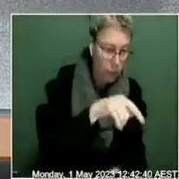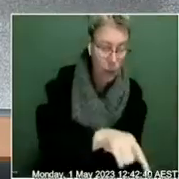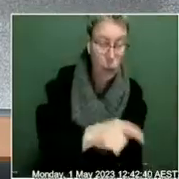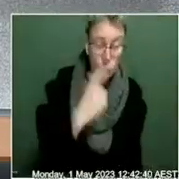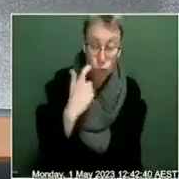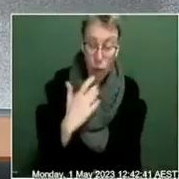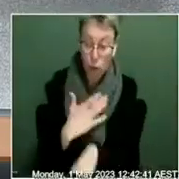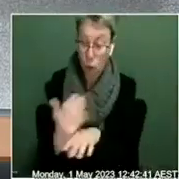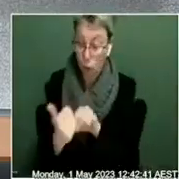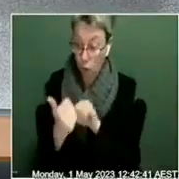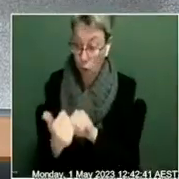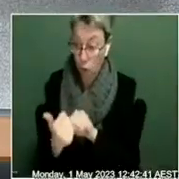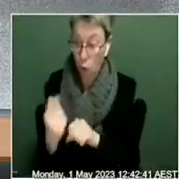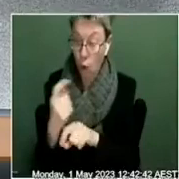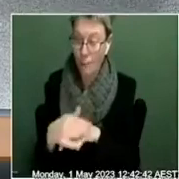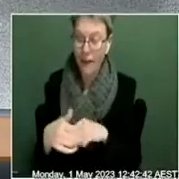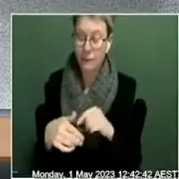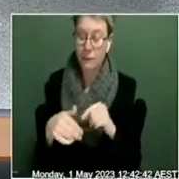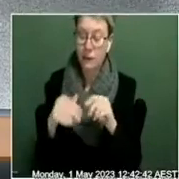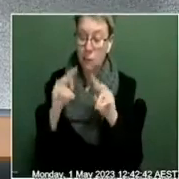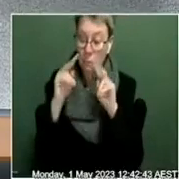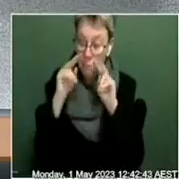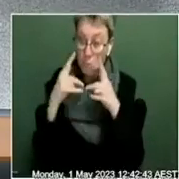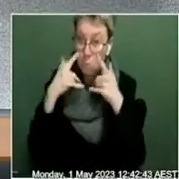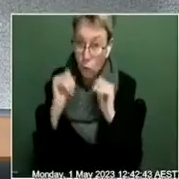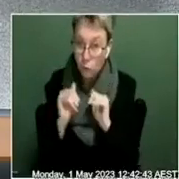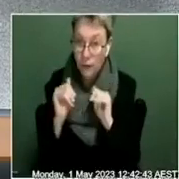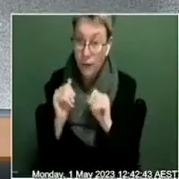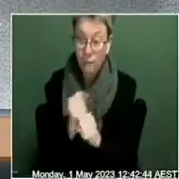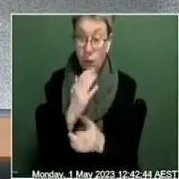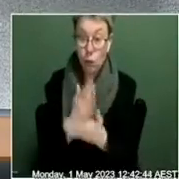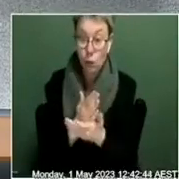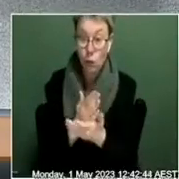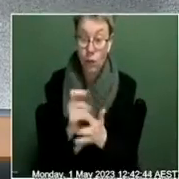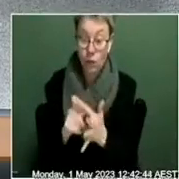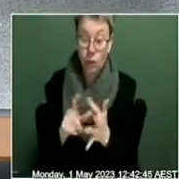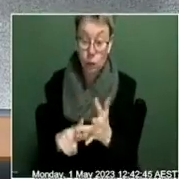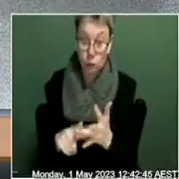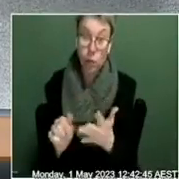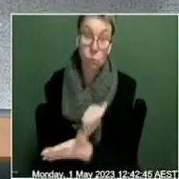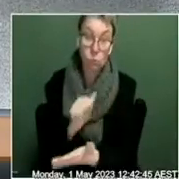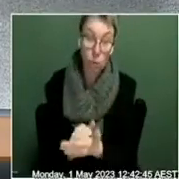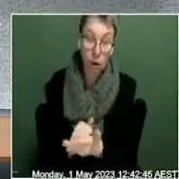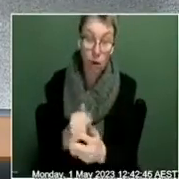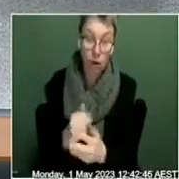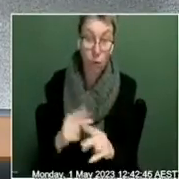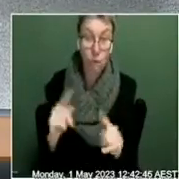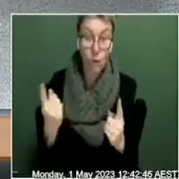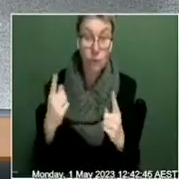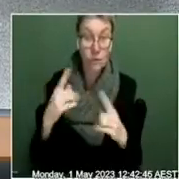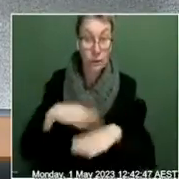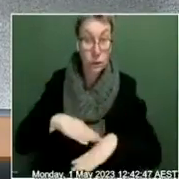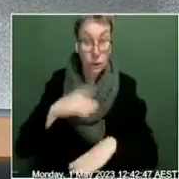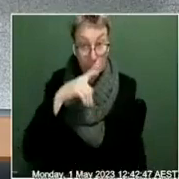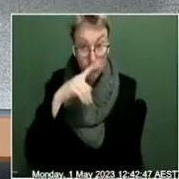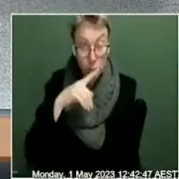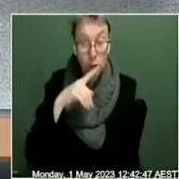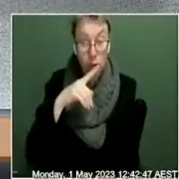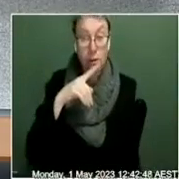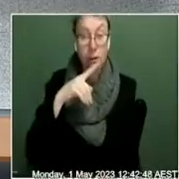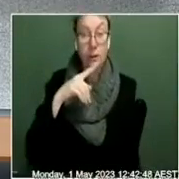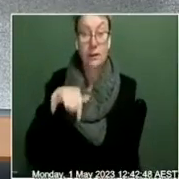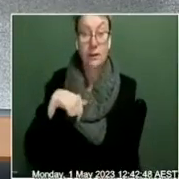just acknowledging again that without the tireless advocacy over 30 years that we may not be where we are to be implementing those